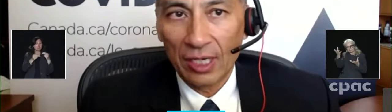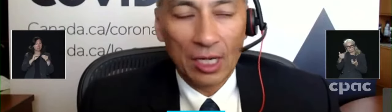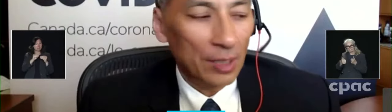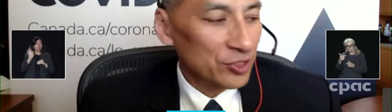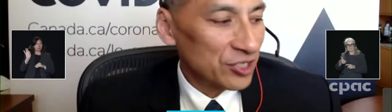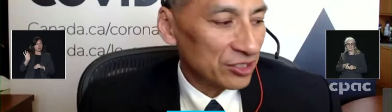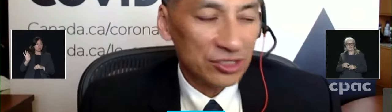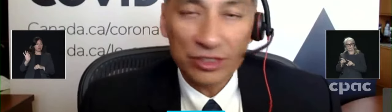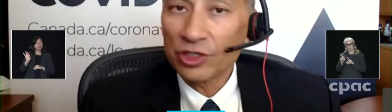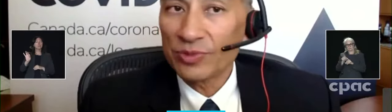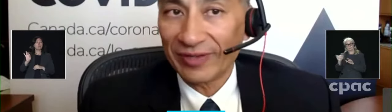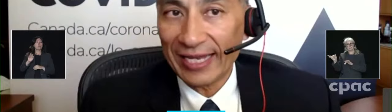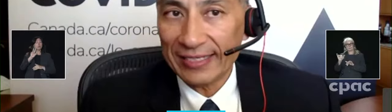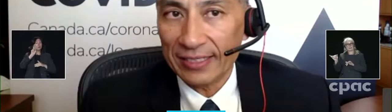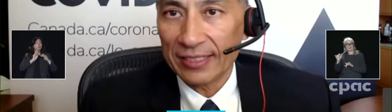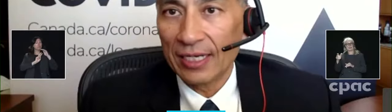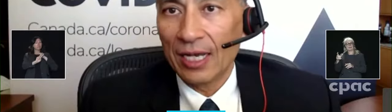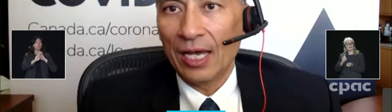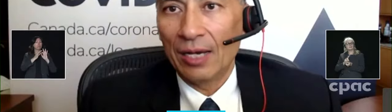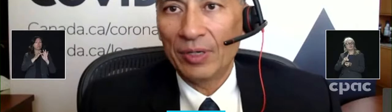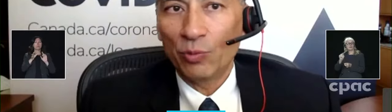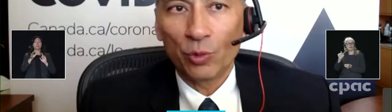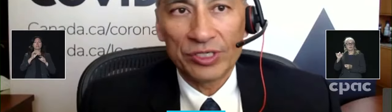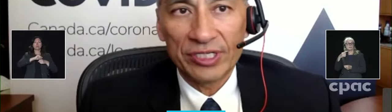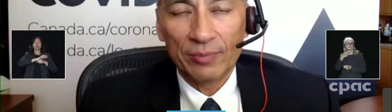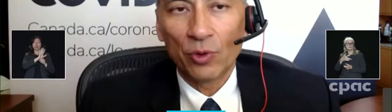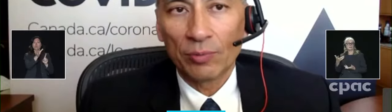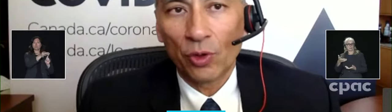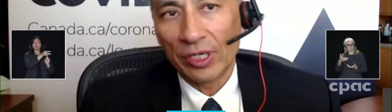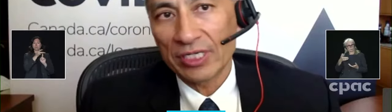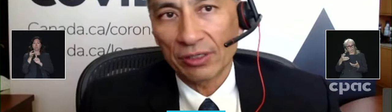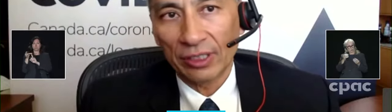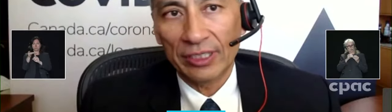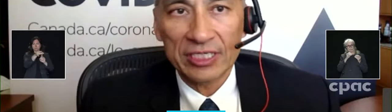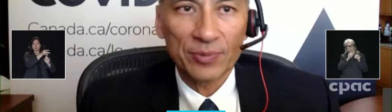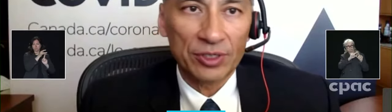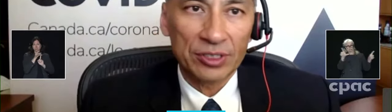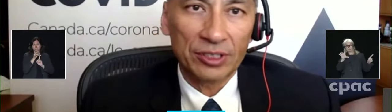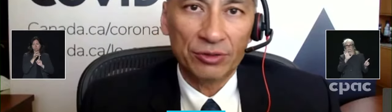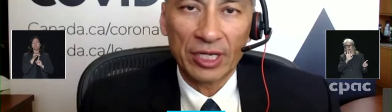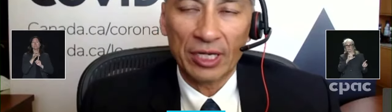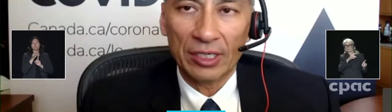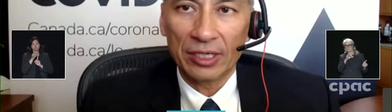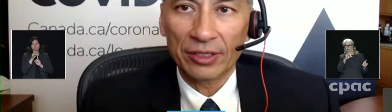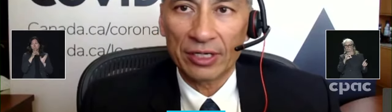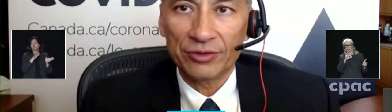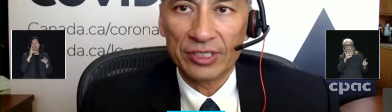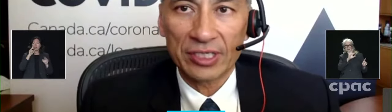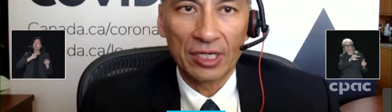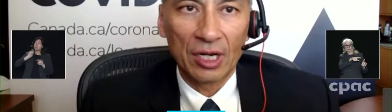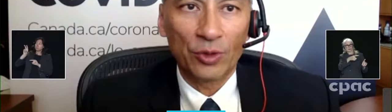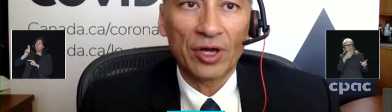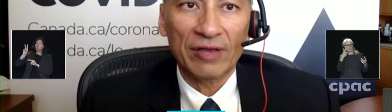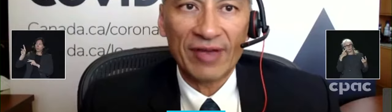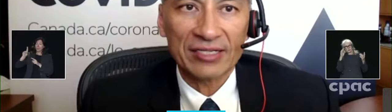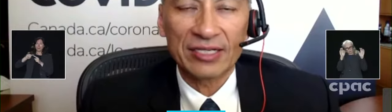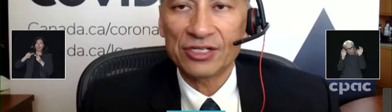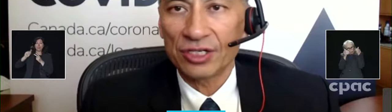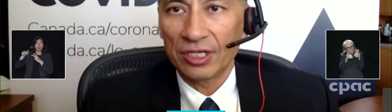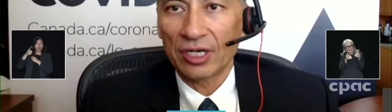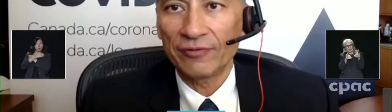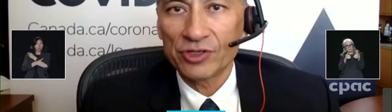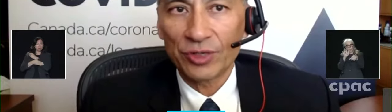at projections in terms of cases. But what we're seeing more and more, and it's certainly the experience in the UK and other countries with